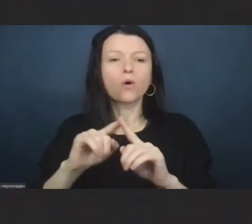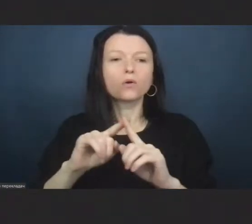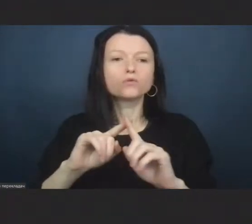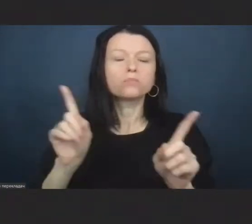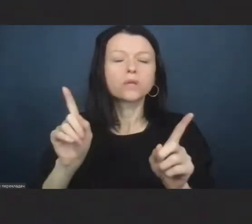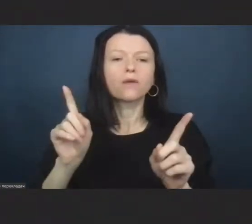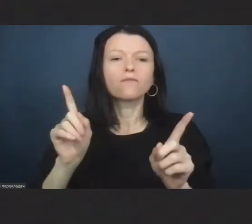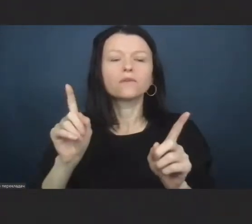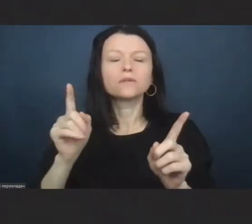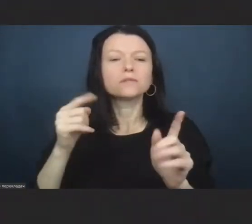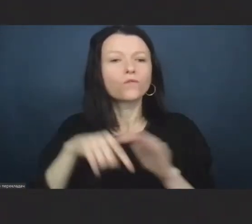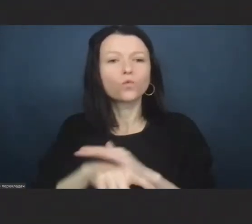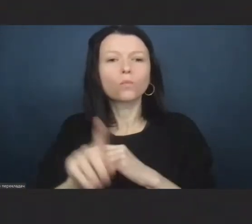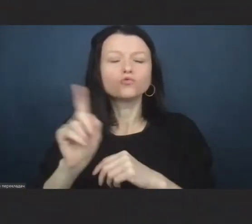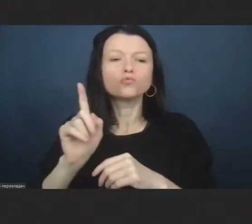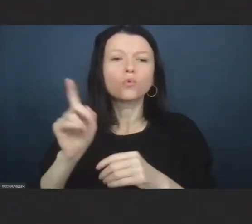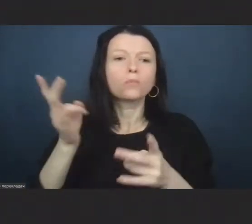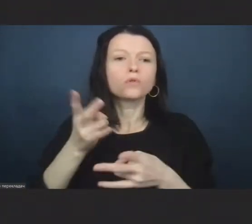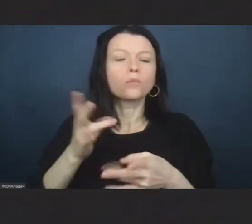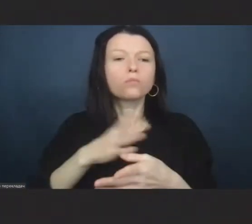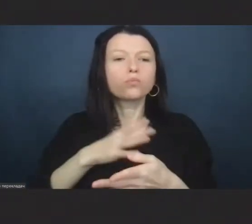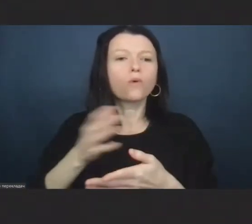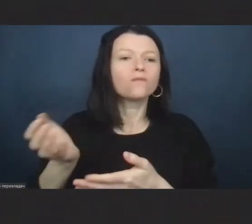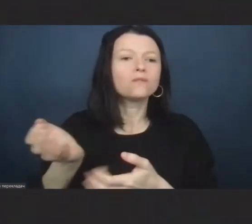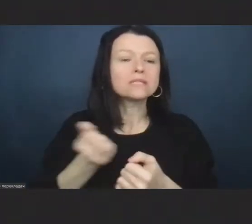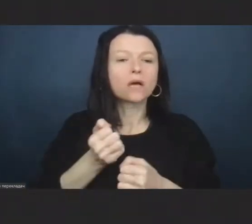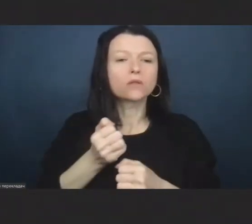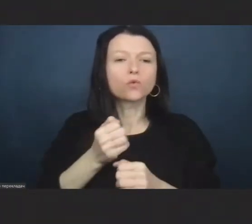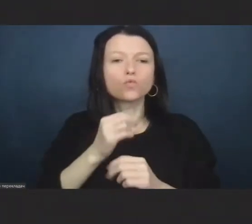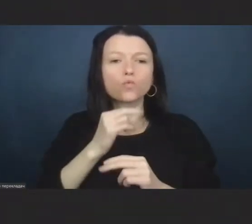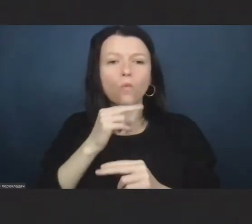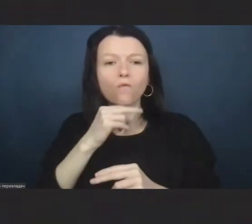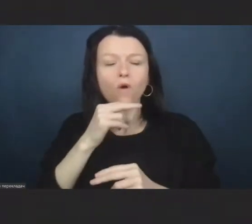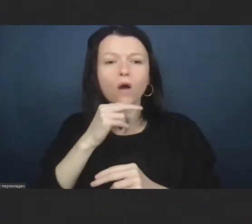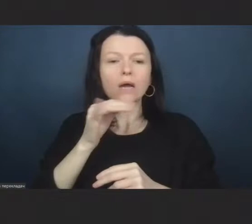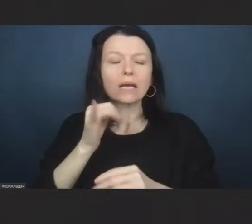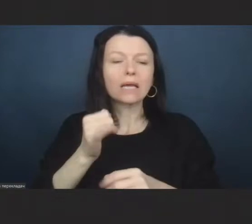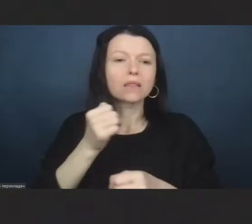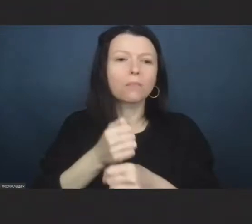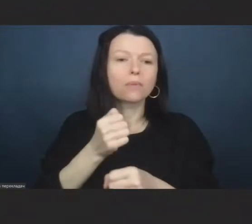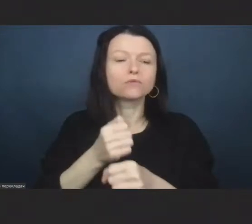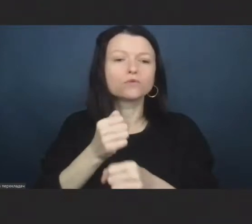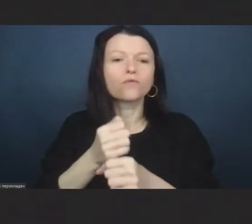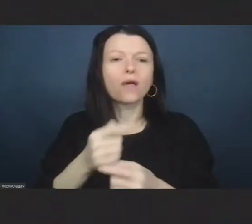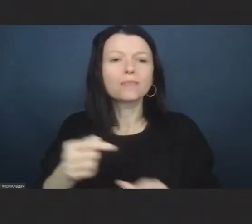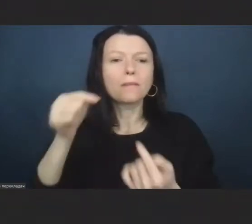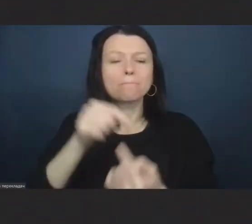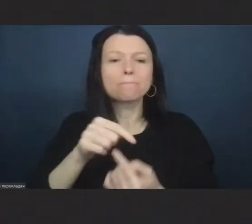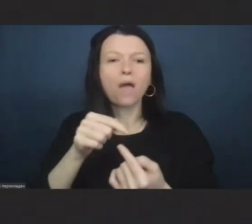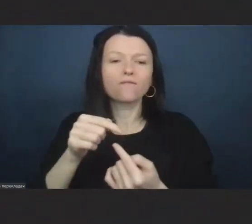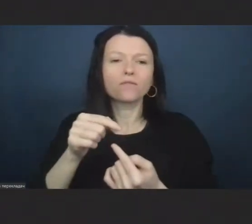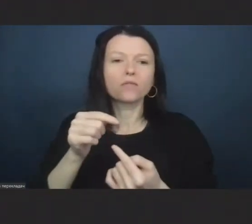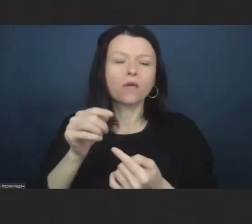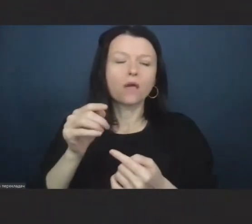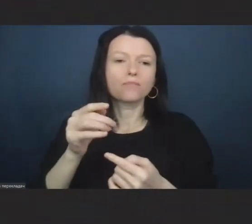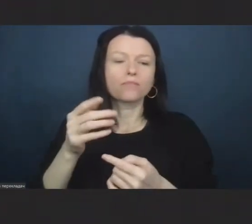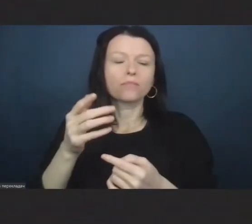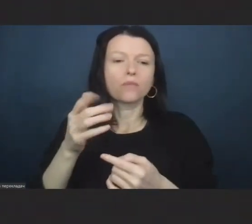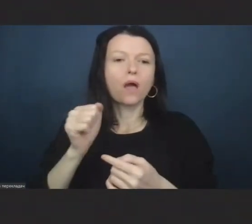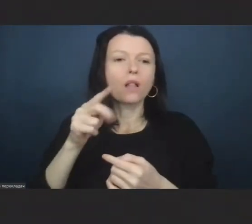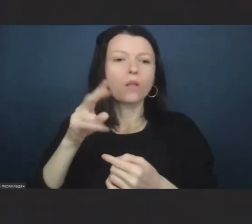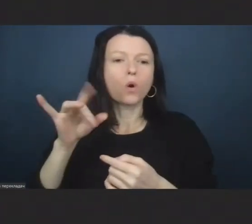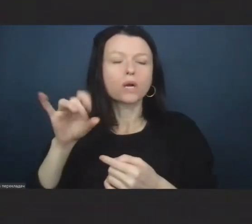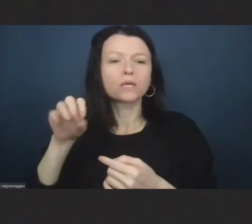been neglected for some time. And there are a lot of things that we should have taken on board, meaning